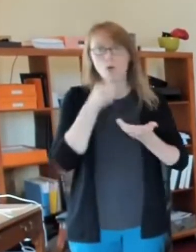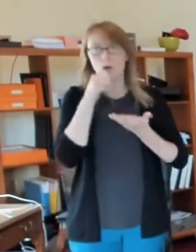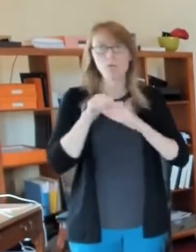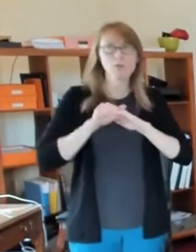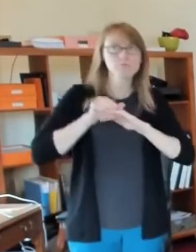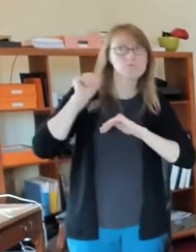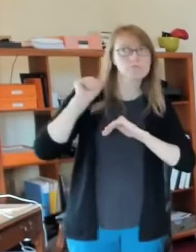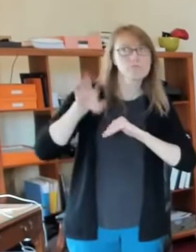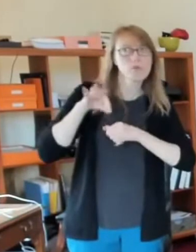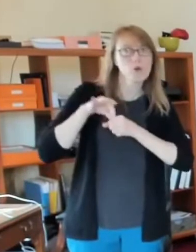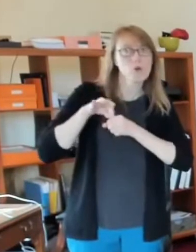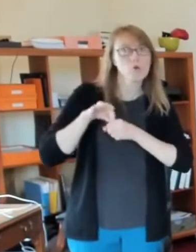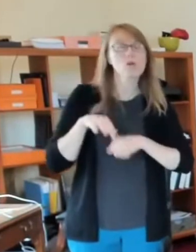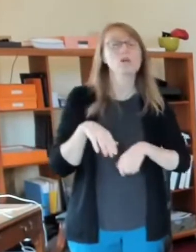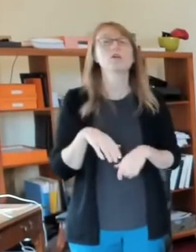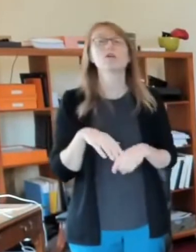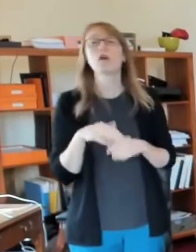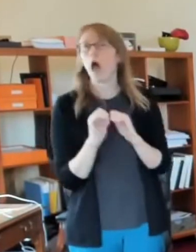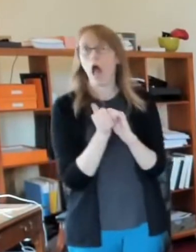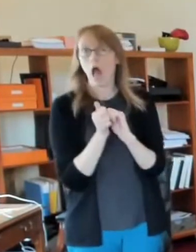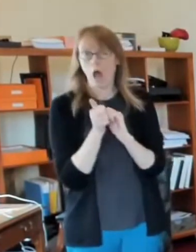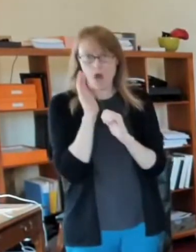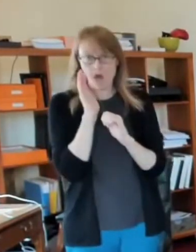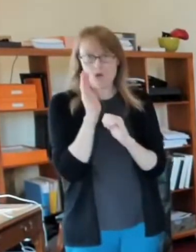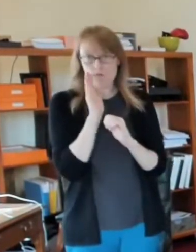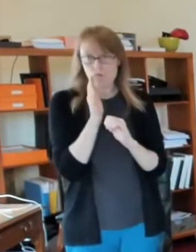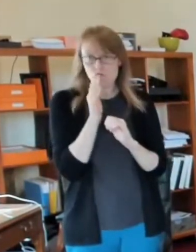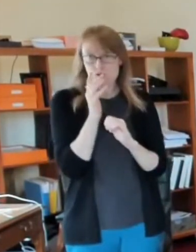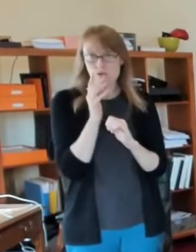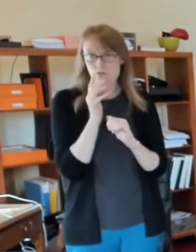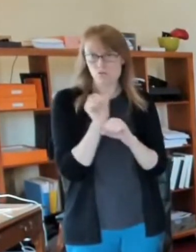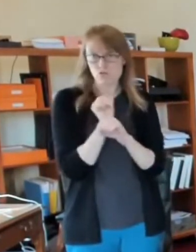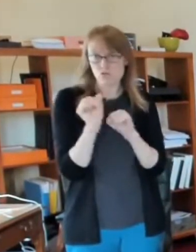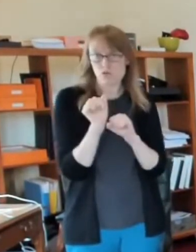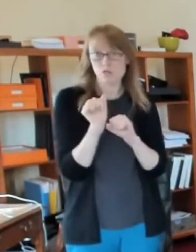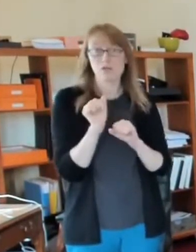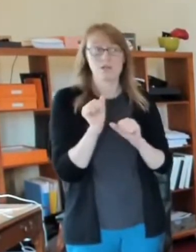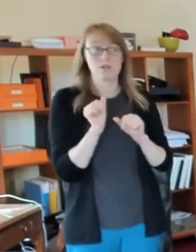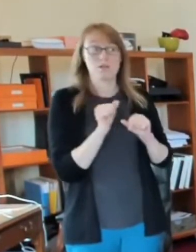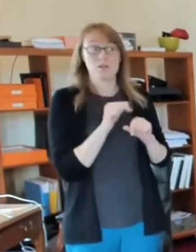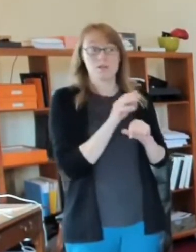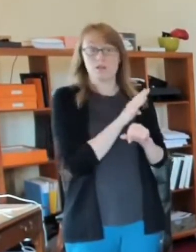then they'll mail it to your house and you must mail it back.